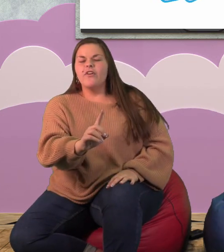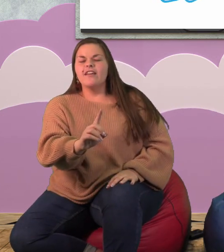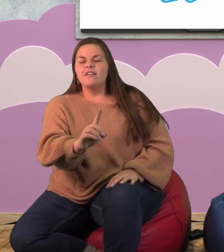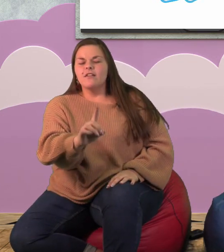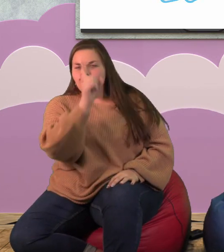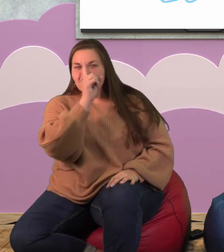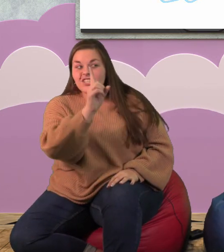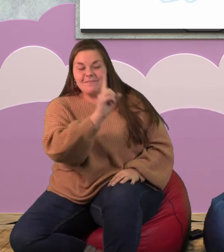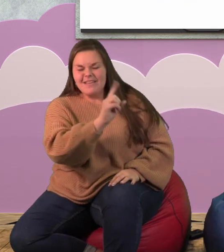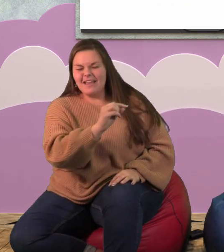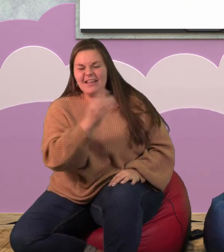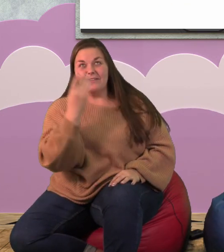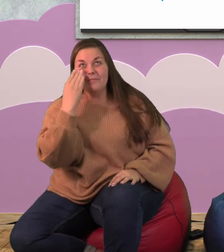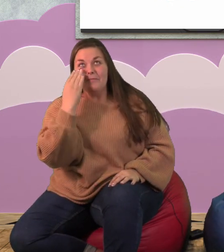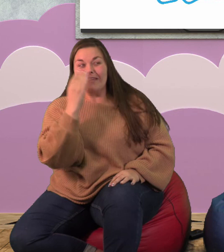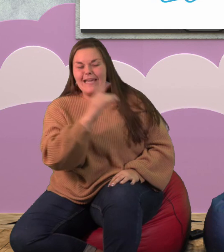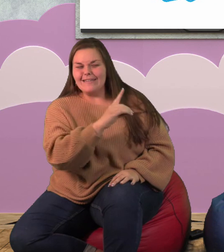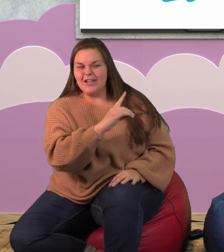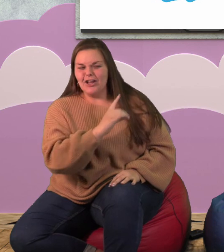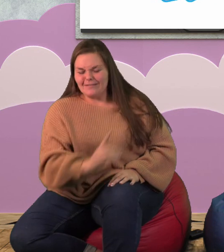Wait for it. Just give me a second.